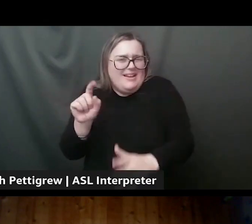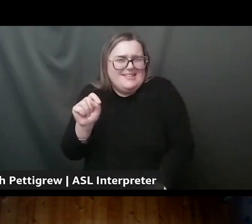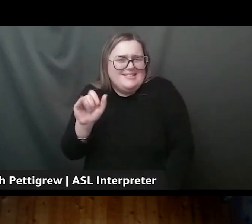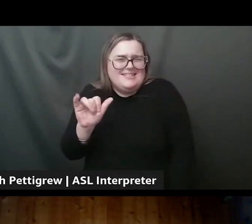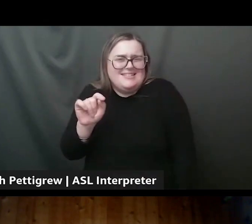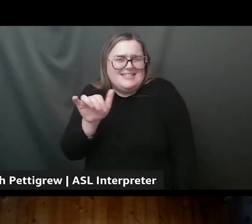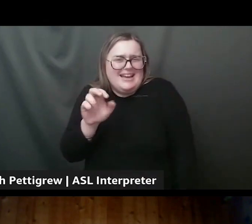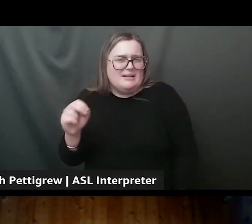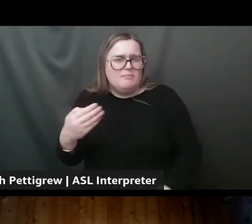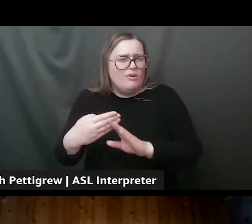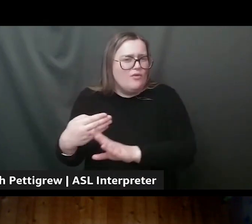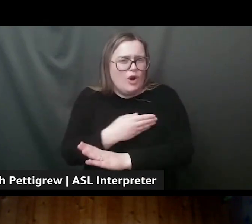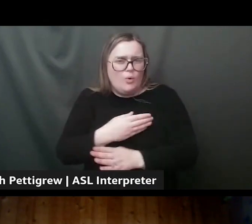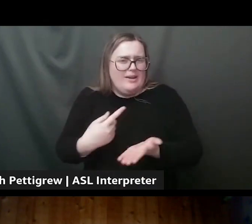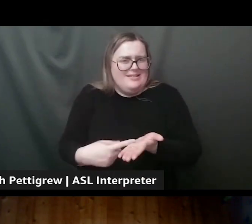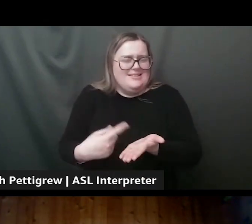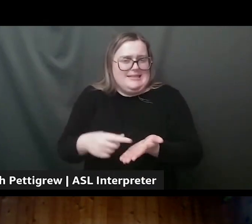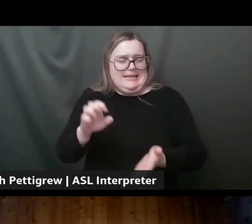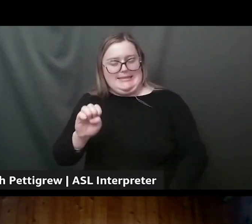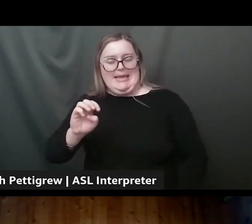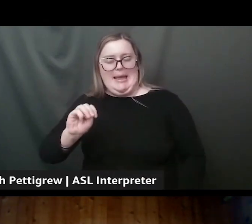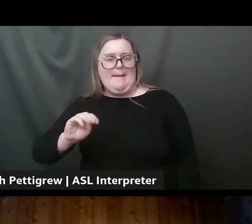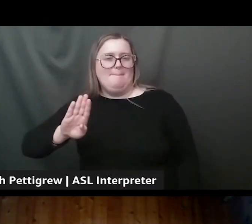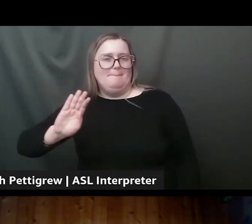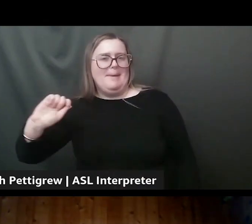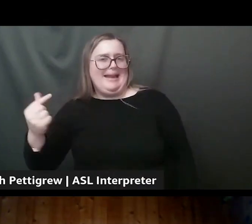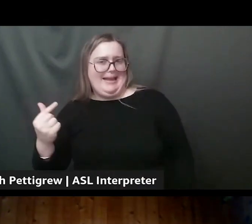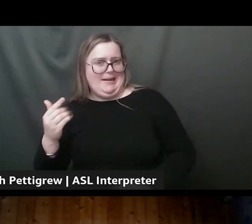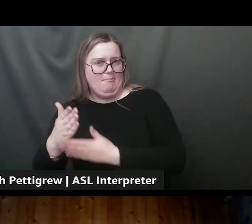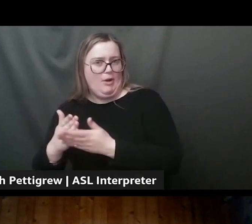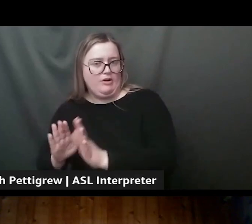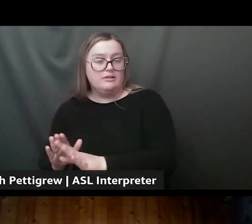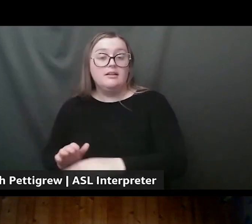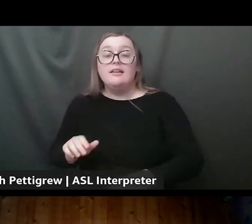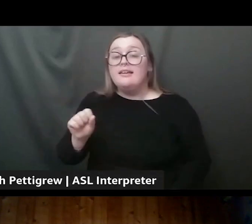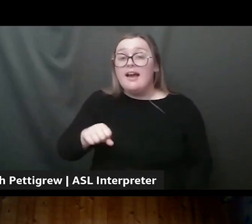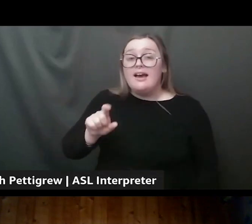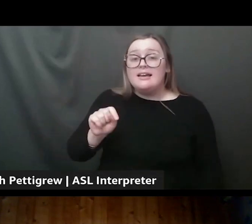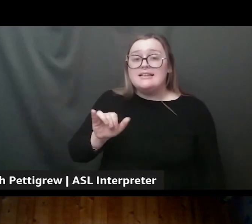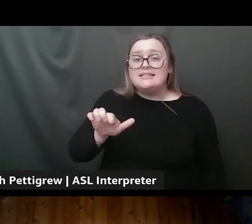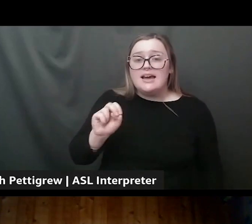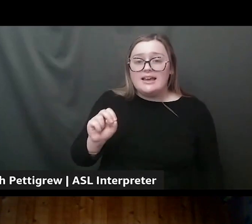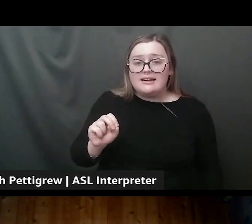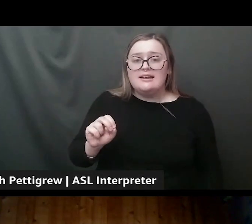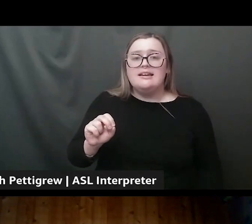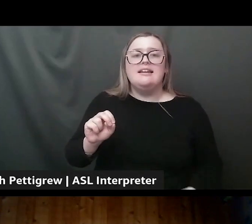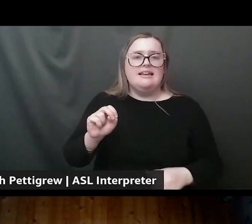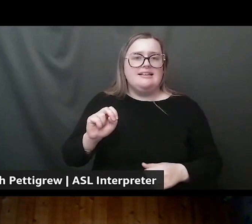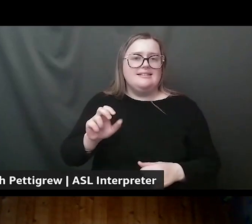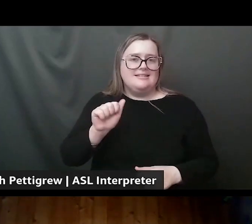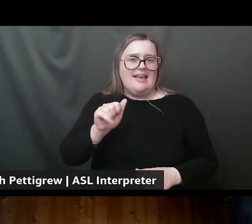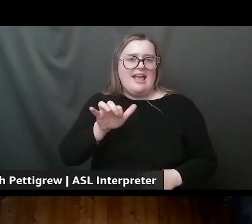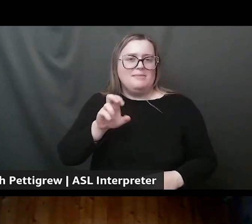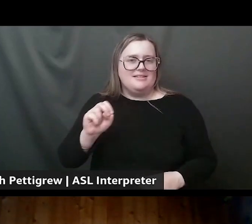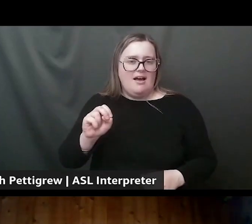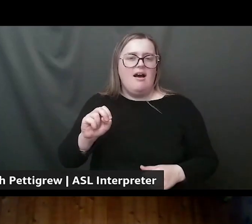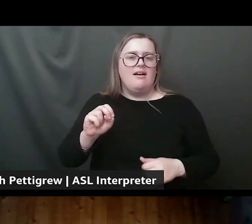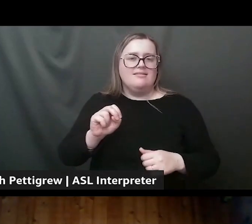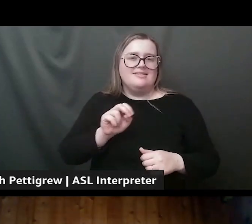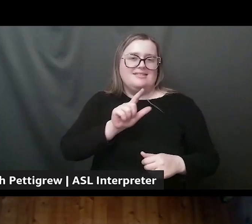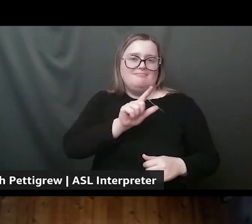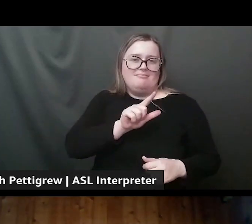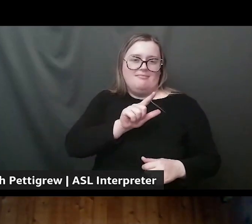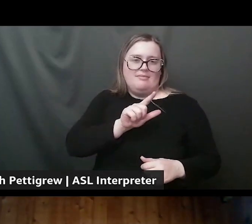the embeddings part. Sure. Yeah. So Titan is the Amazon first-party models, large language models. The generative models right now